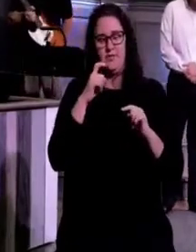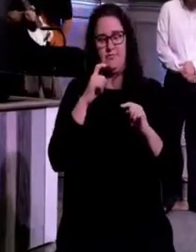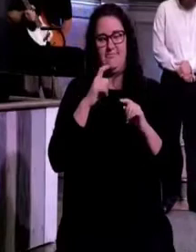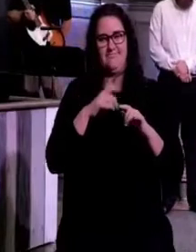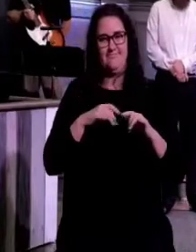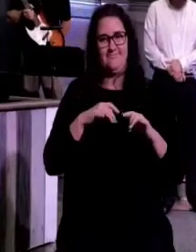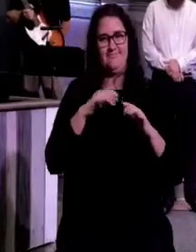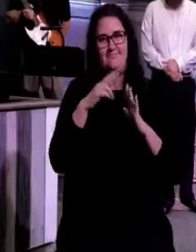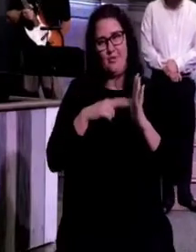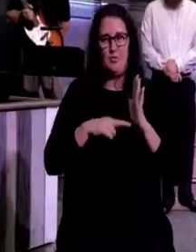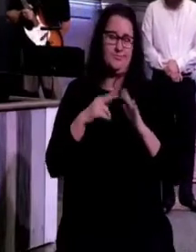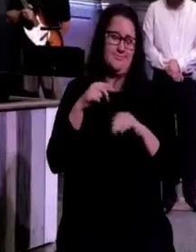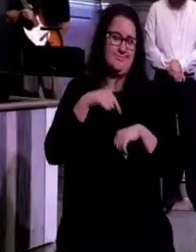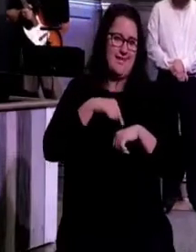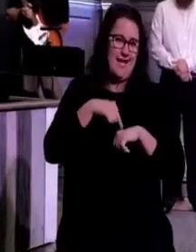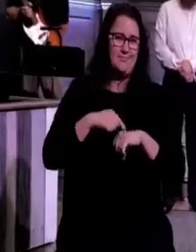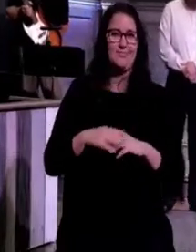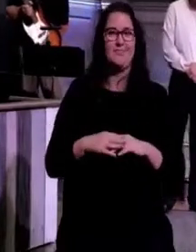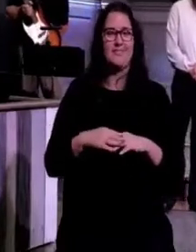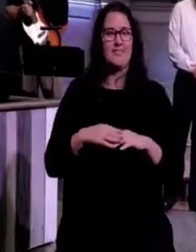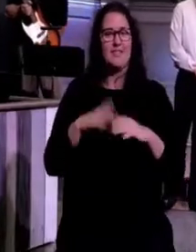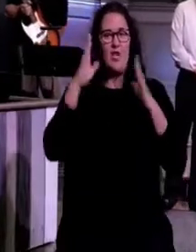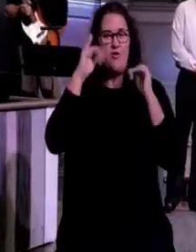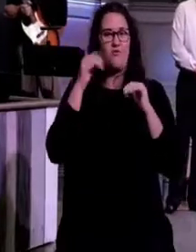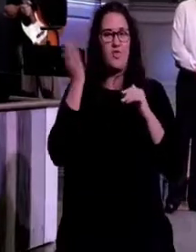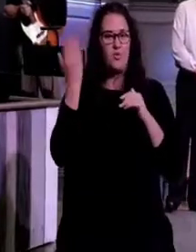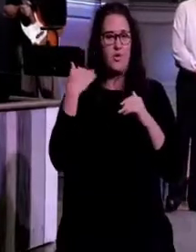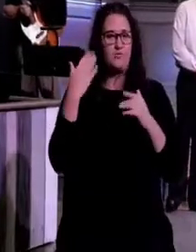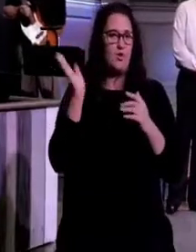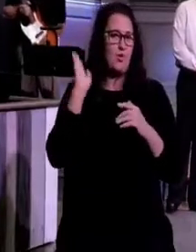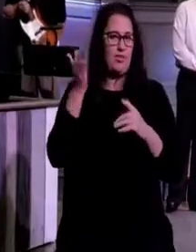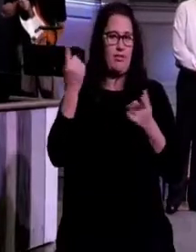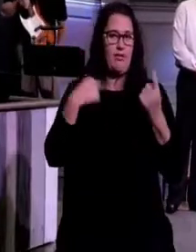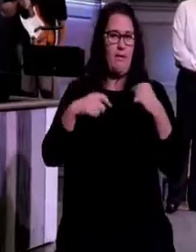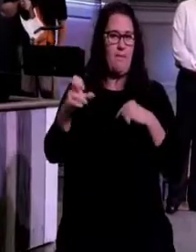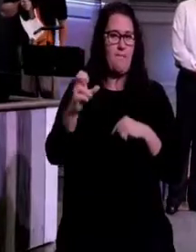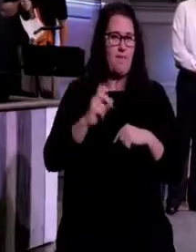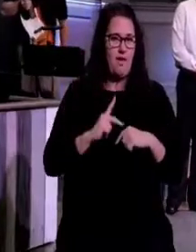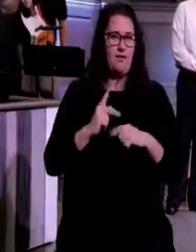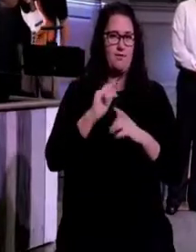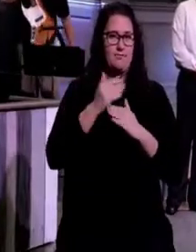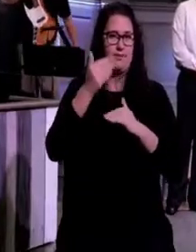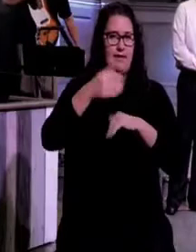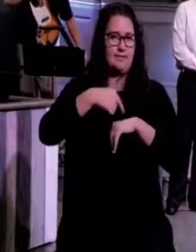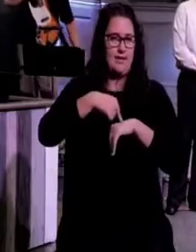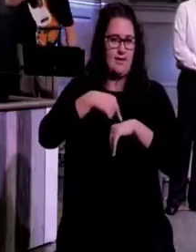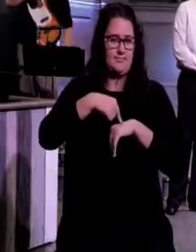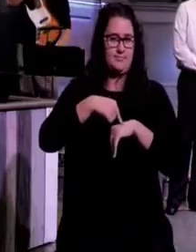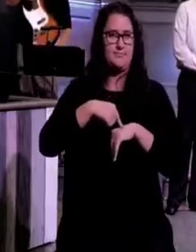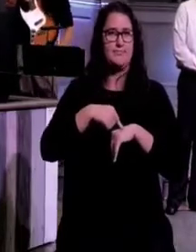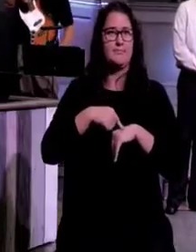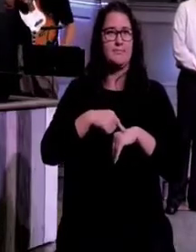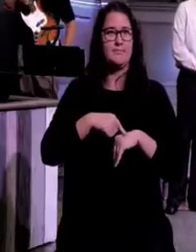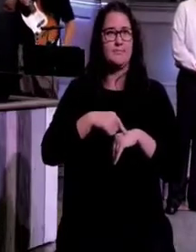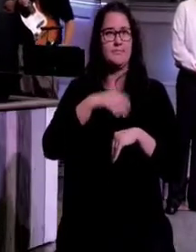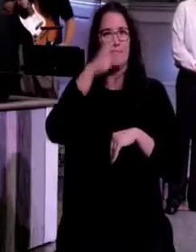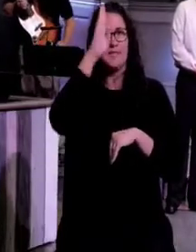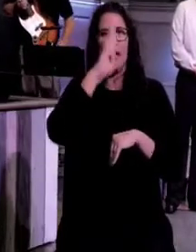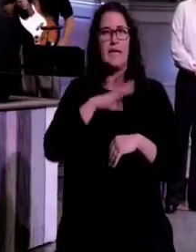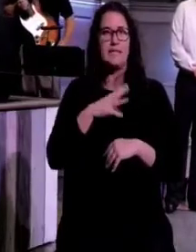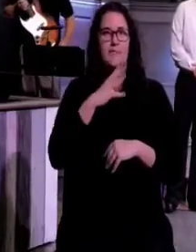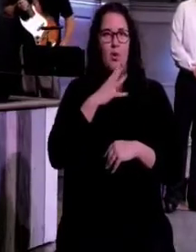much I need to tell you. Hopefully you'll come back the next few weeks and listen. God has spoken.